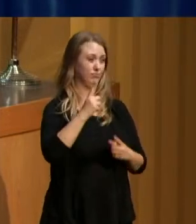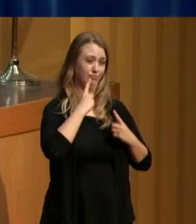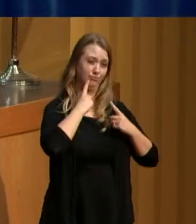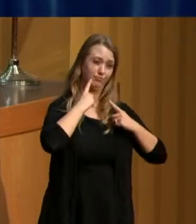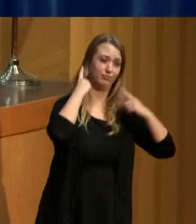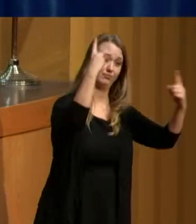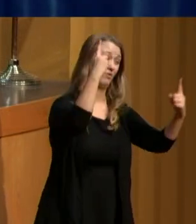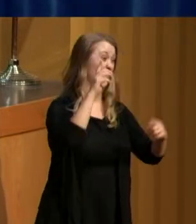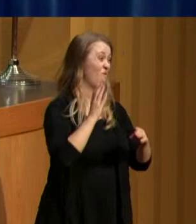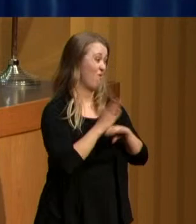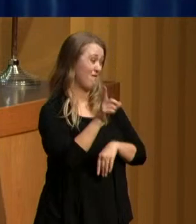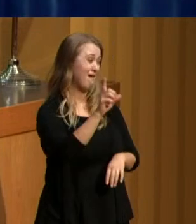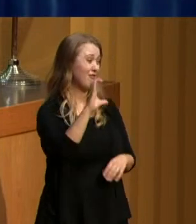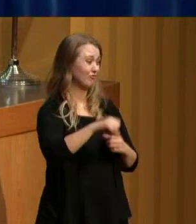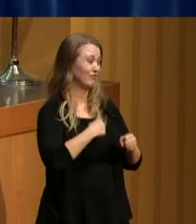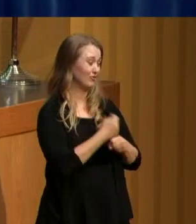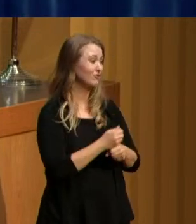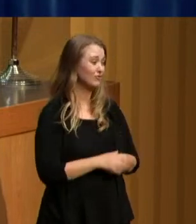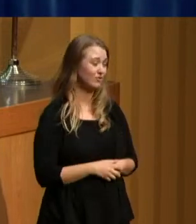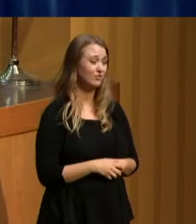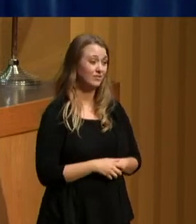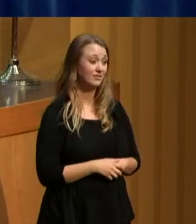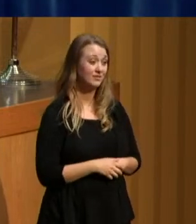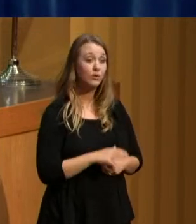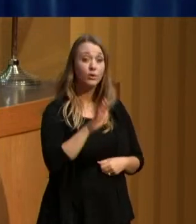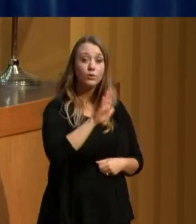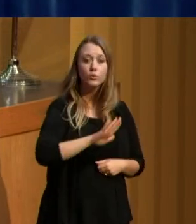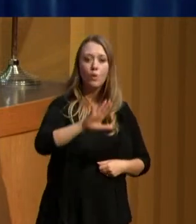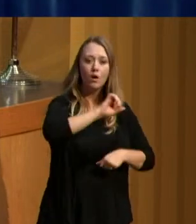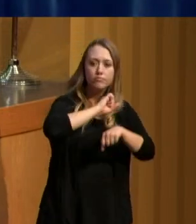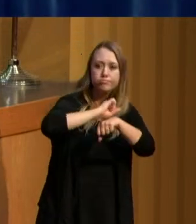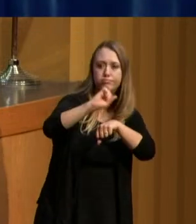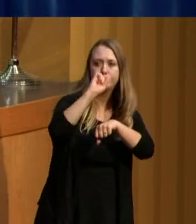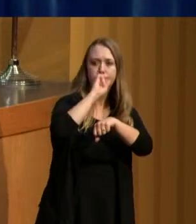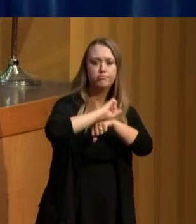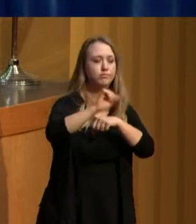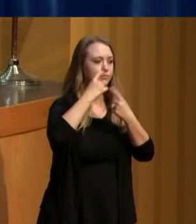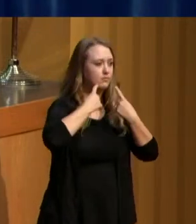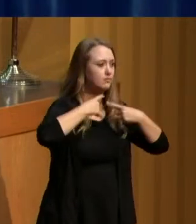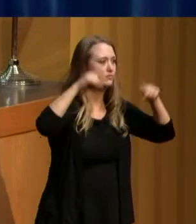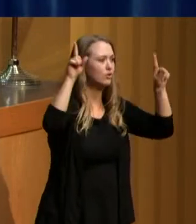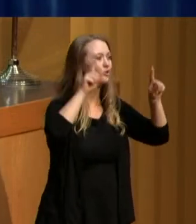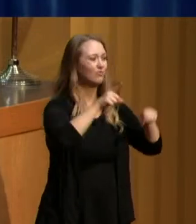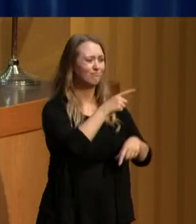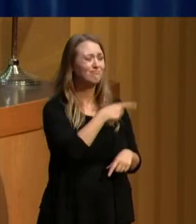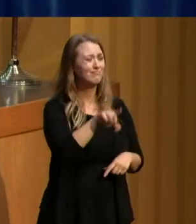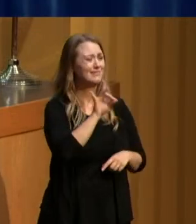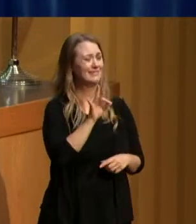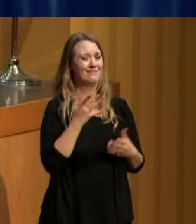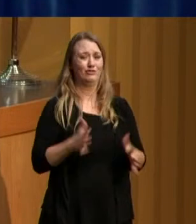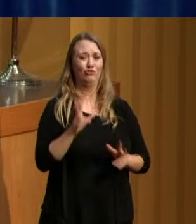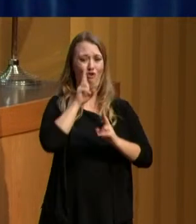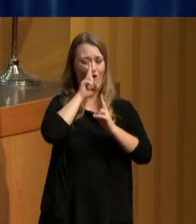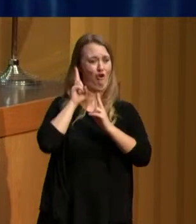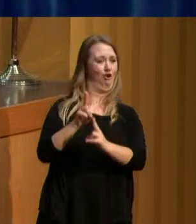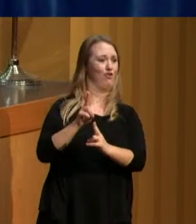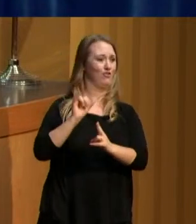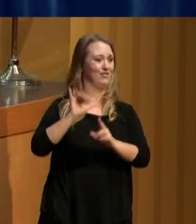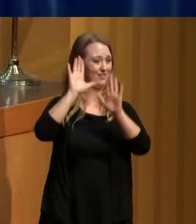years. So through your accomplishments, through your efforts, you've honored that greatness. But Janet, this is where